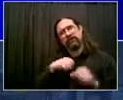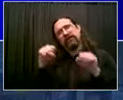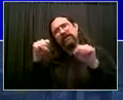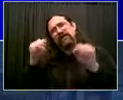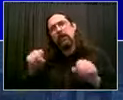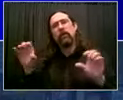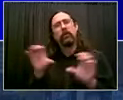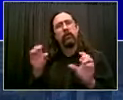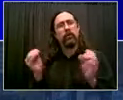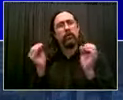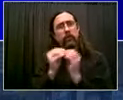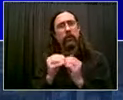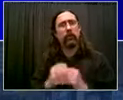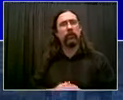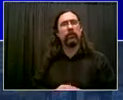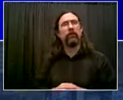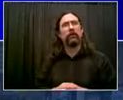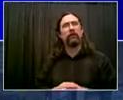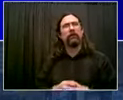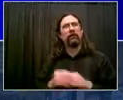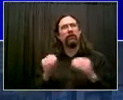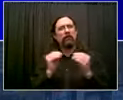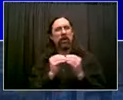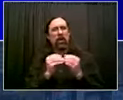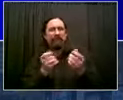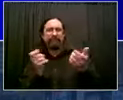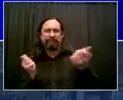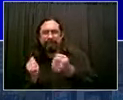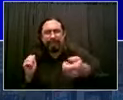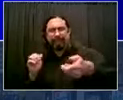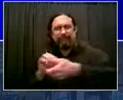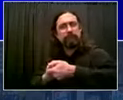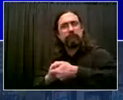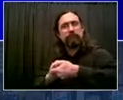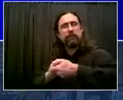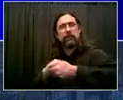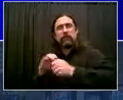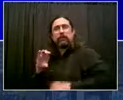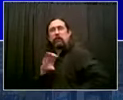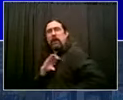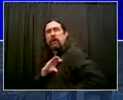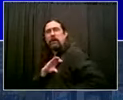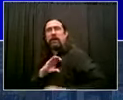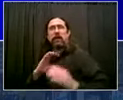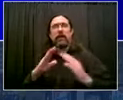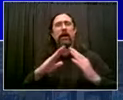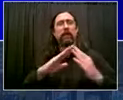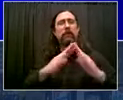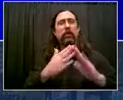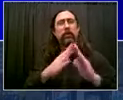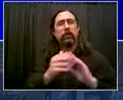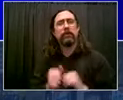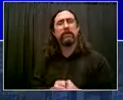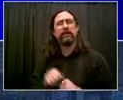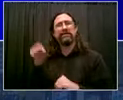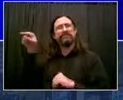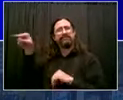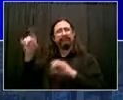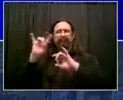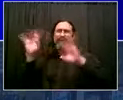with communities, investing in Cure Violence in the crisis management system. Community-based solutions to violence.